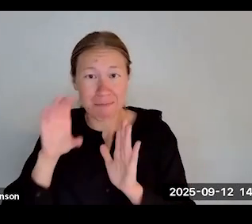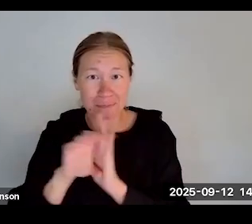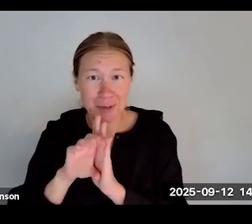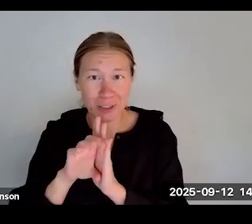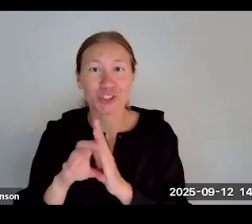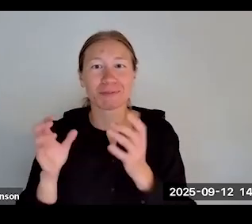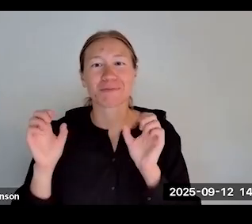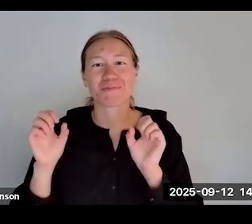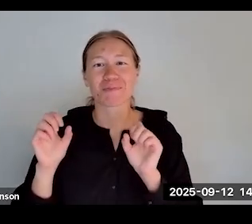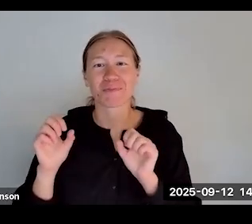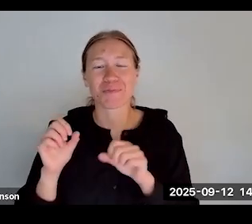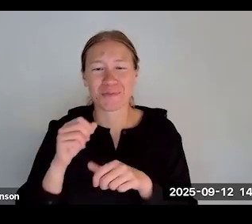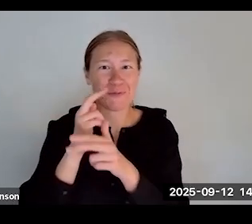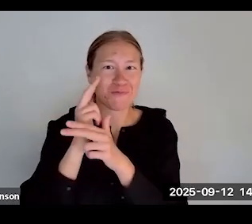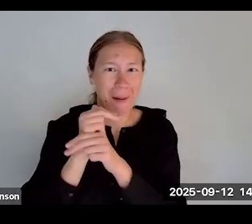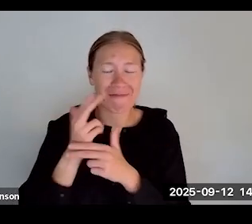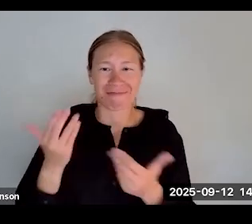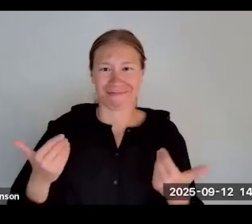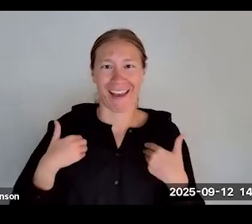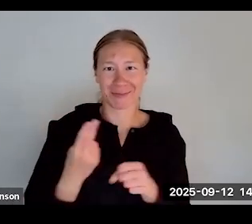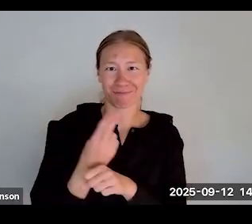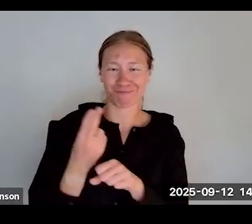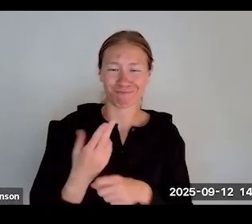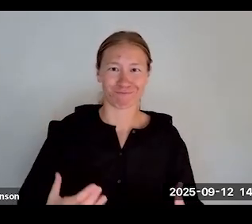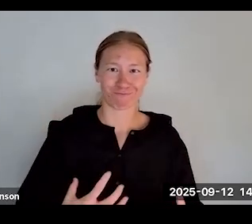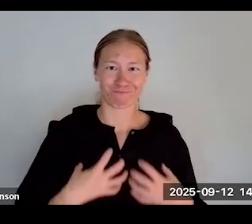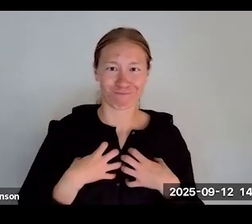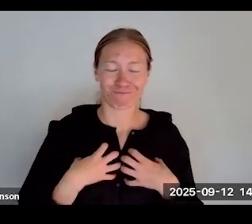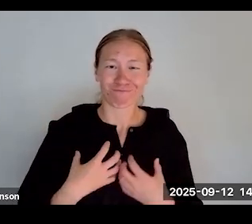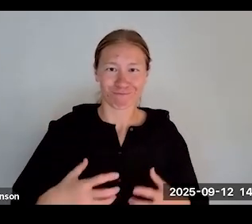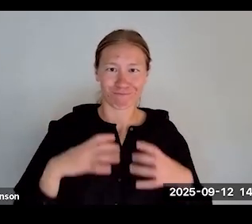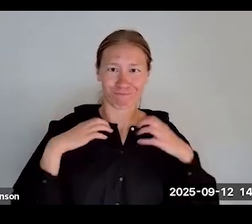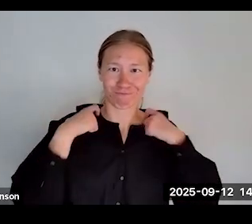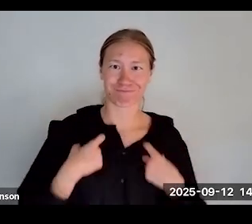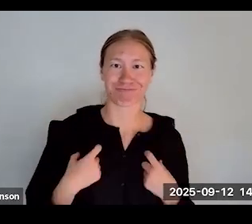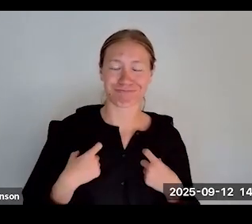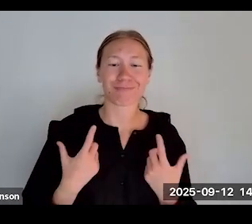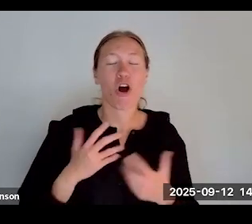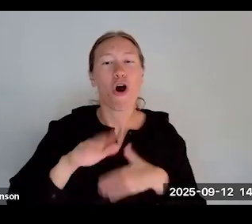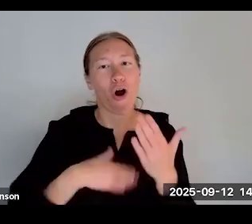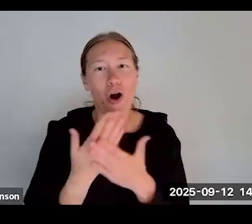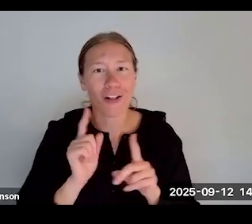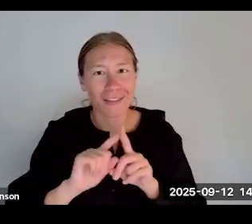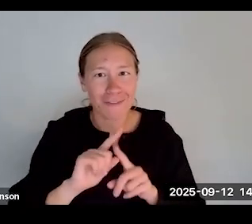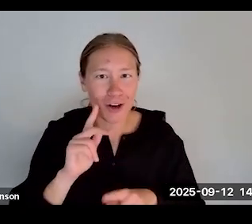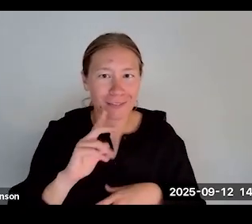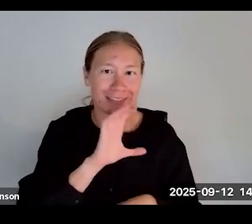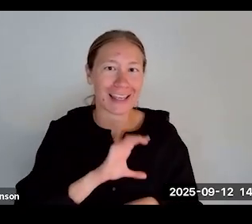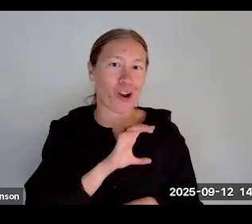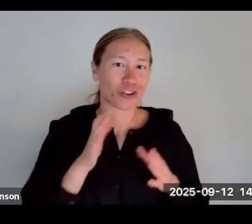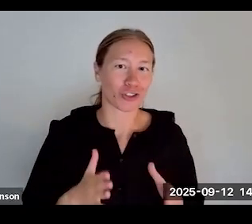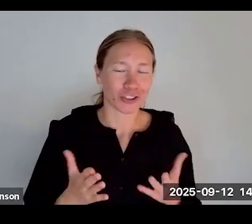herself wearing this equipment. Cece drew herself as a bunny. All of the characters in the book are drawn as bunny